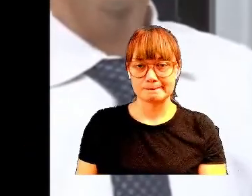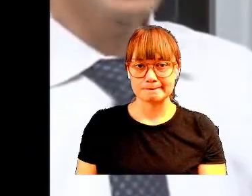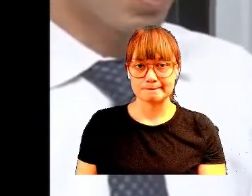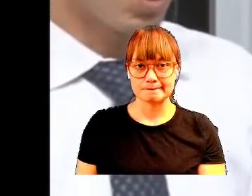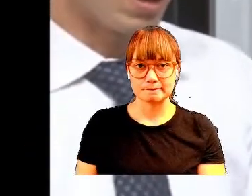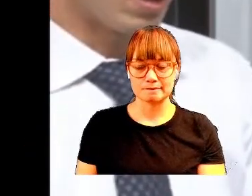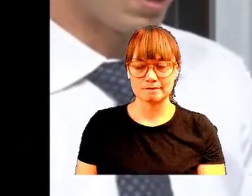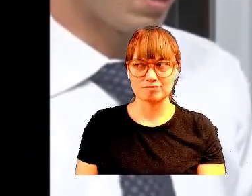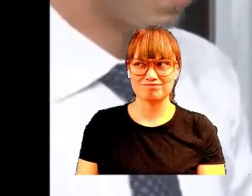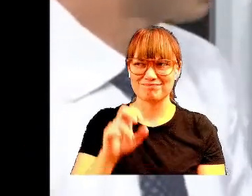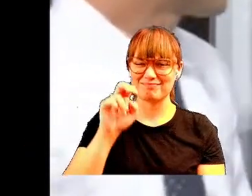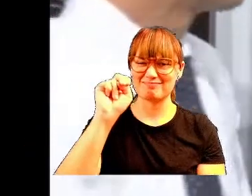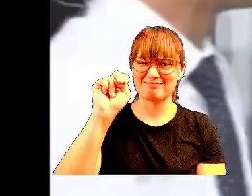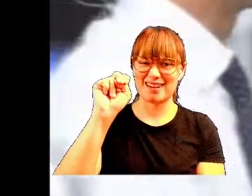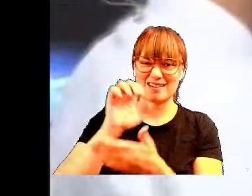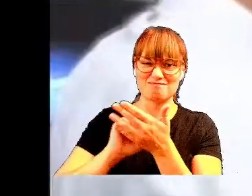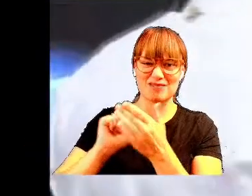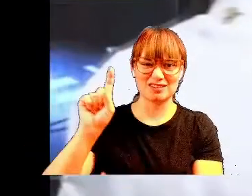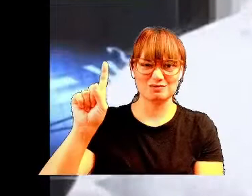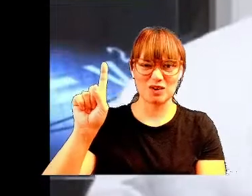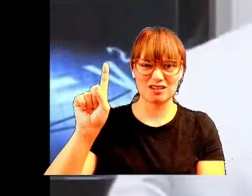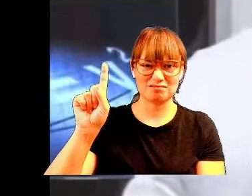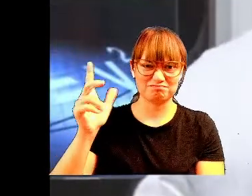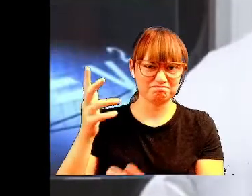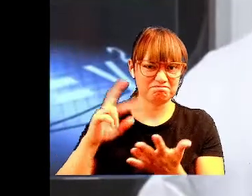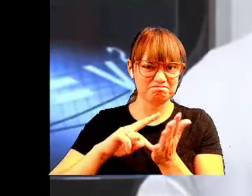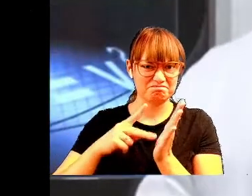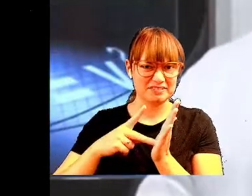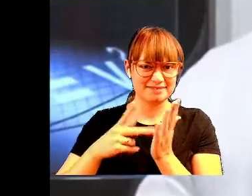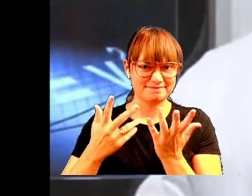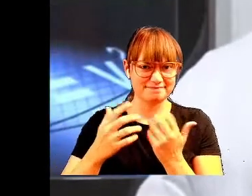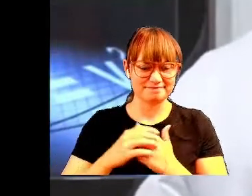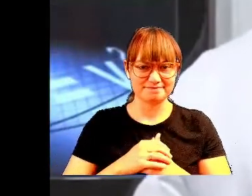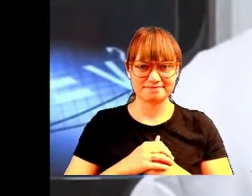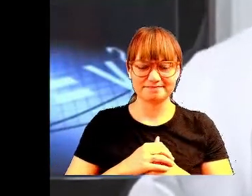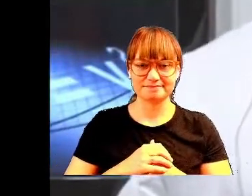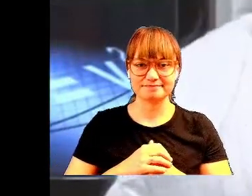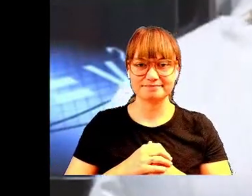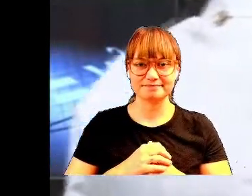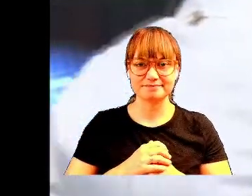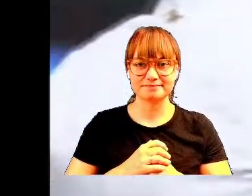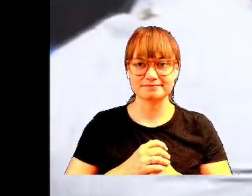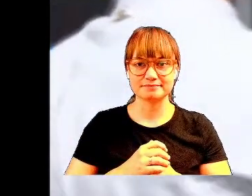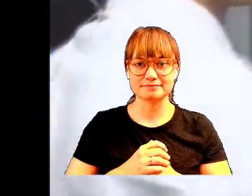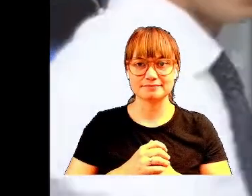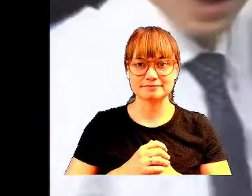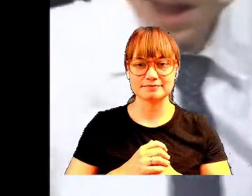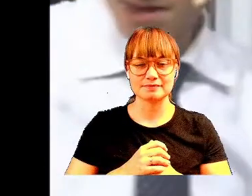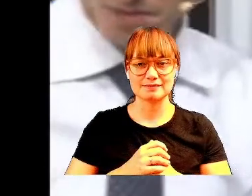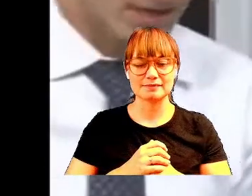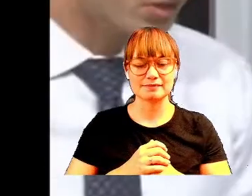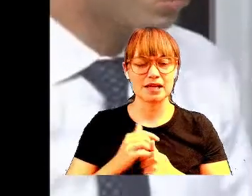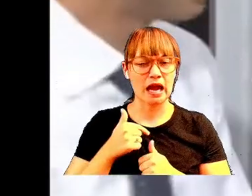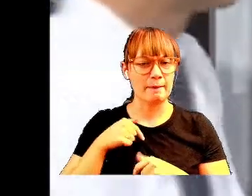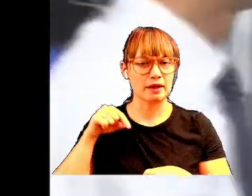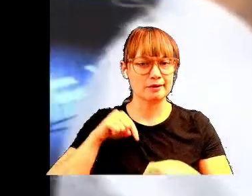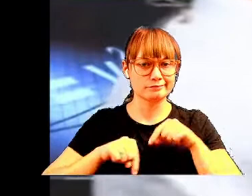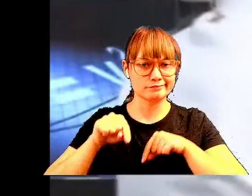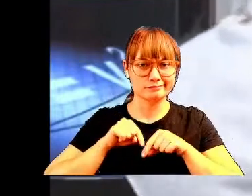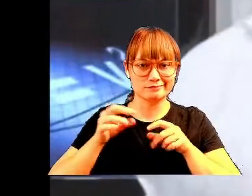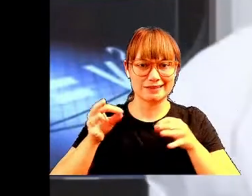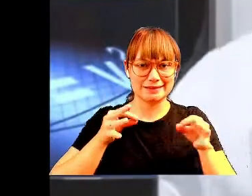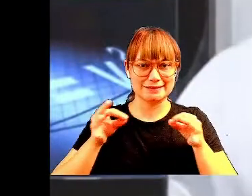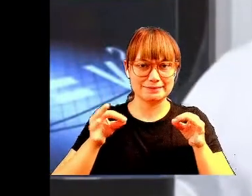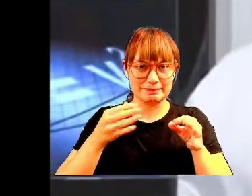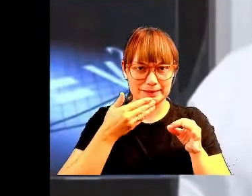N minus 1, what does that mean? Well, I think a clearer way to say n minus 1